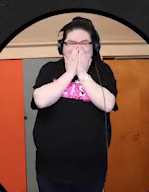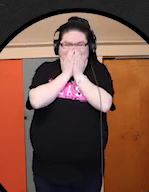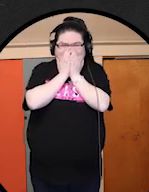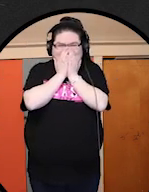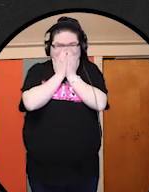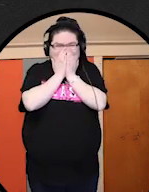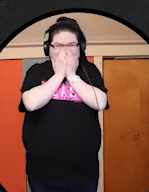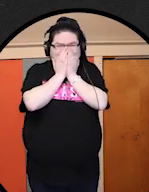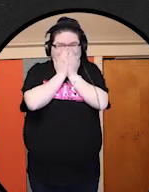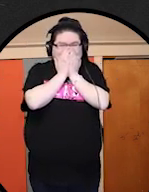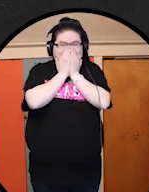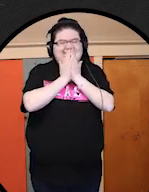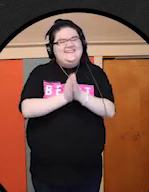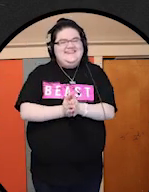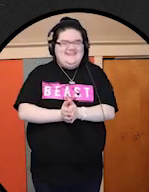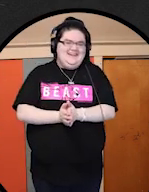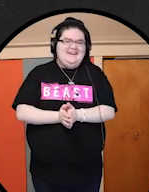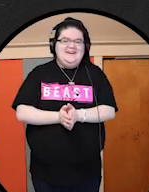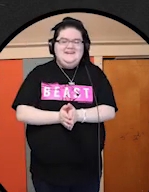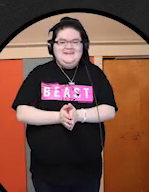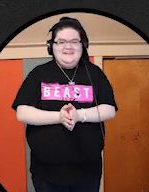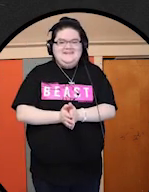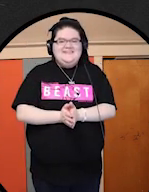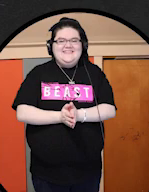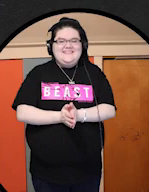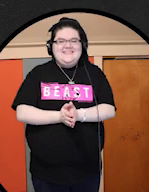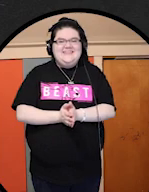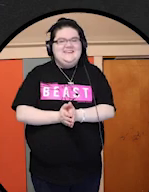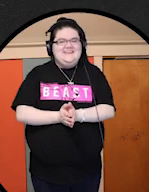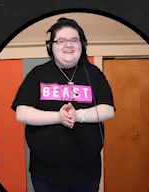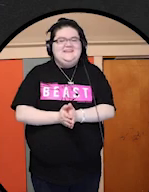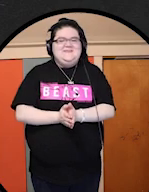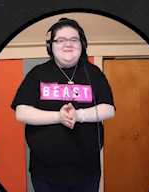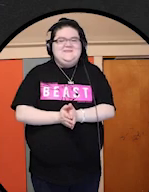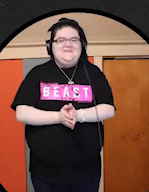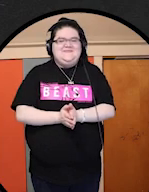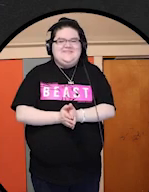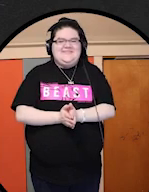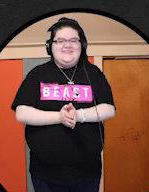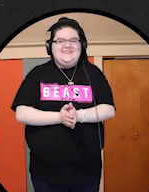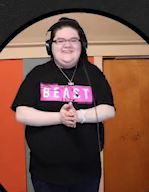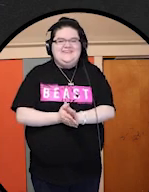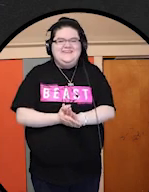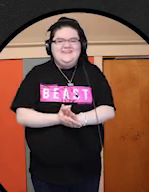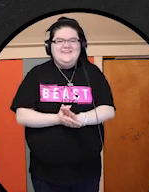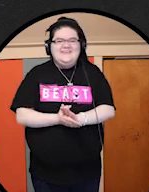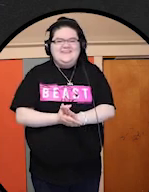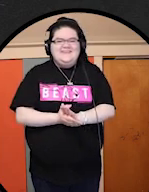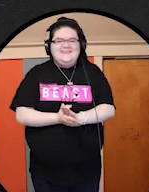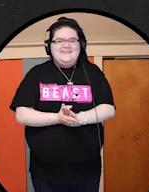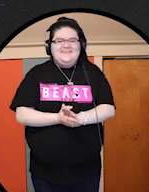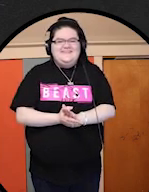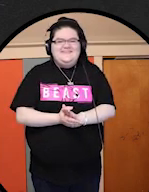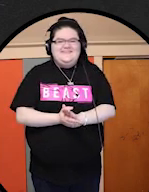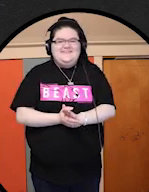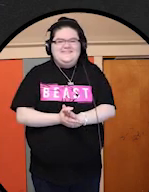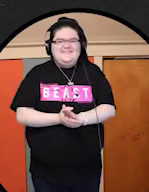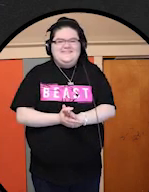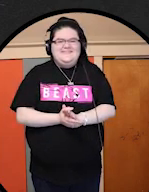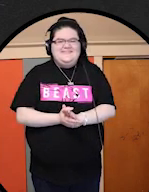I'm enjoying myself. I'm there. It's not the game. Ethan, you're trying to convince yourself you're happy in the